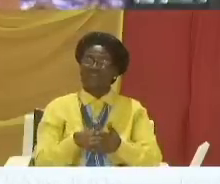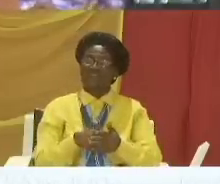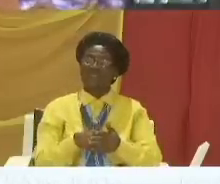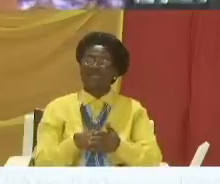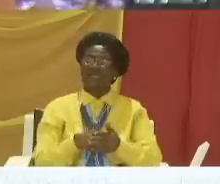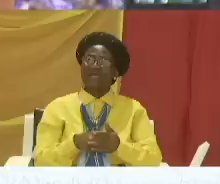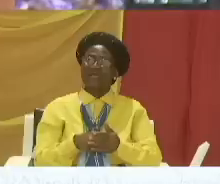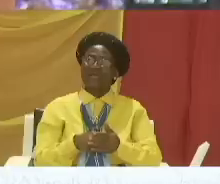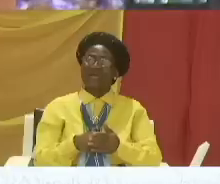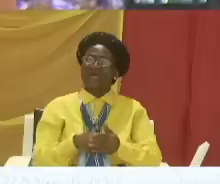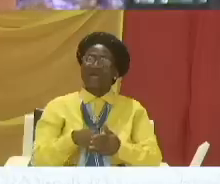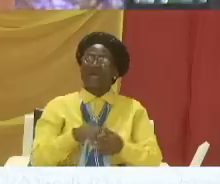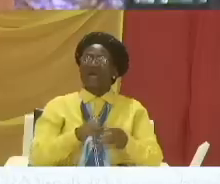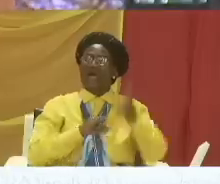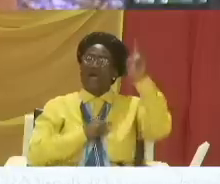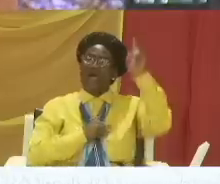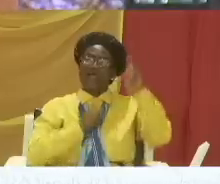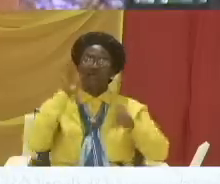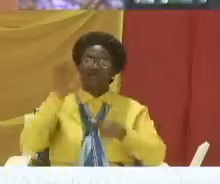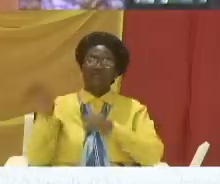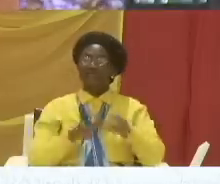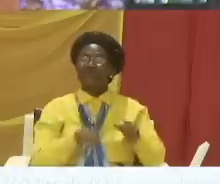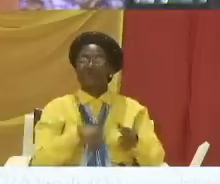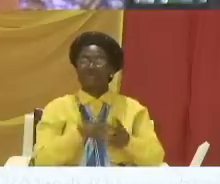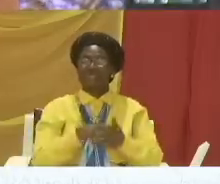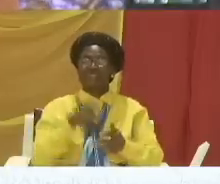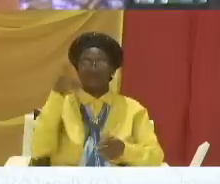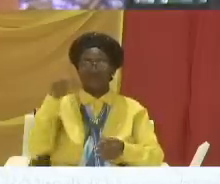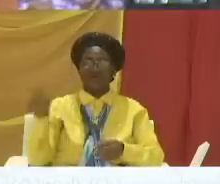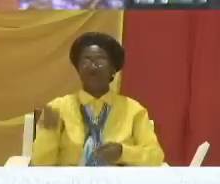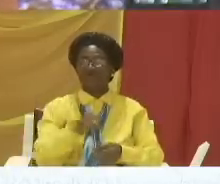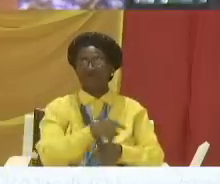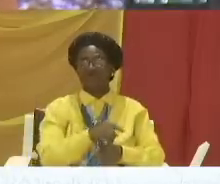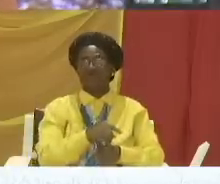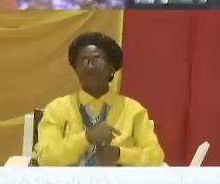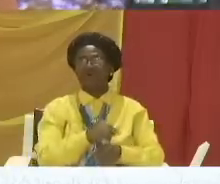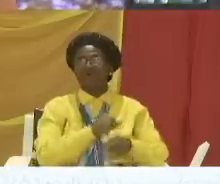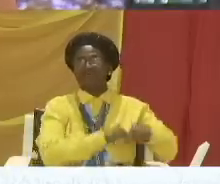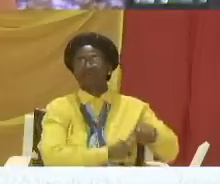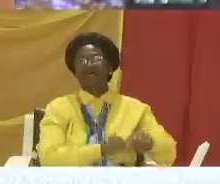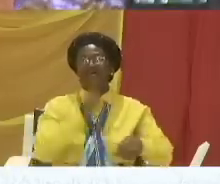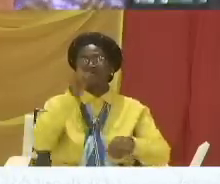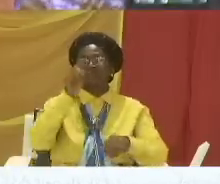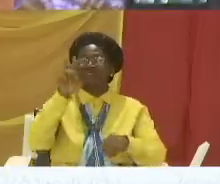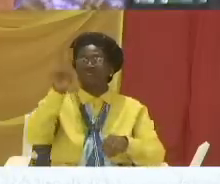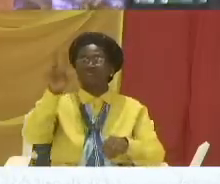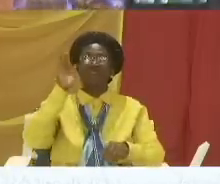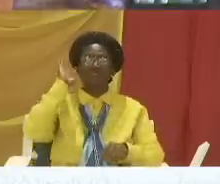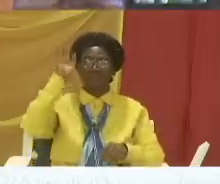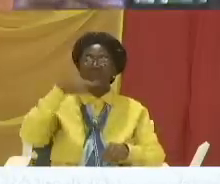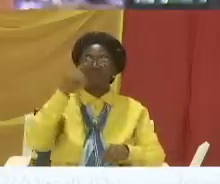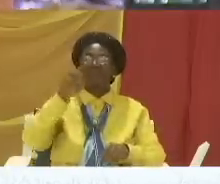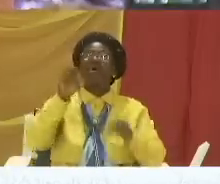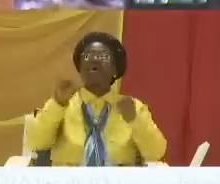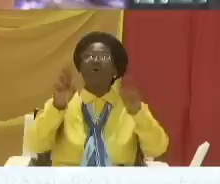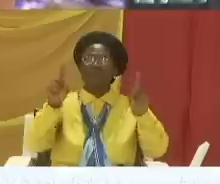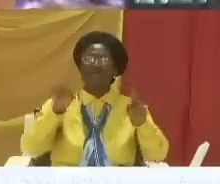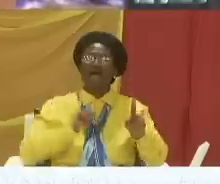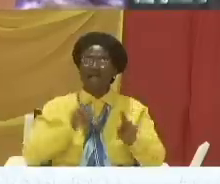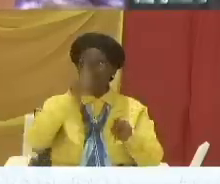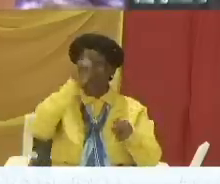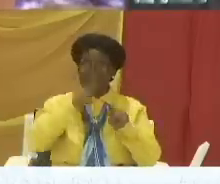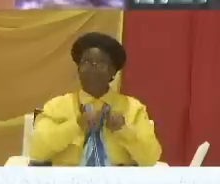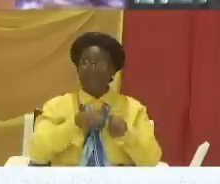I will do this for you. Side two will say, all right, I agree. And we put it in writing. And we